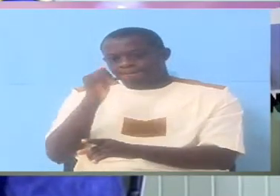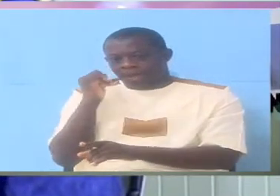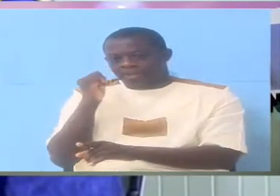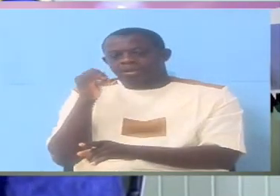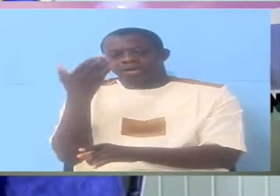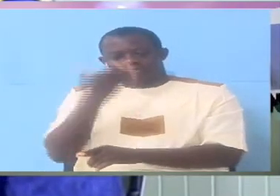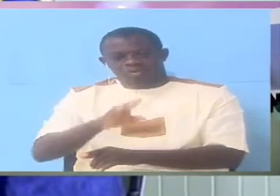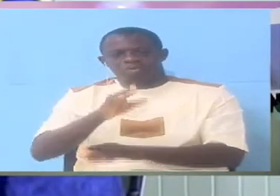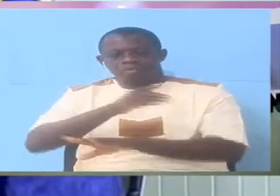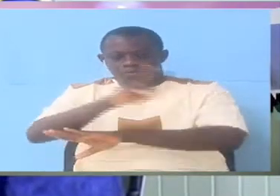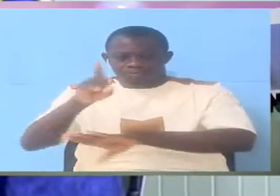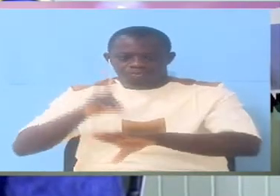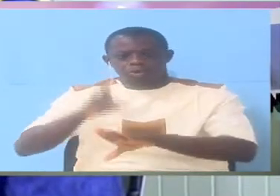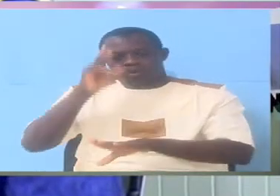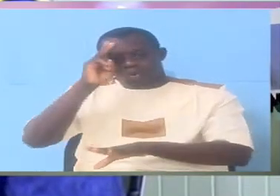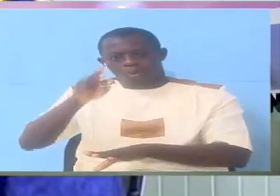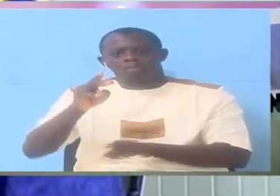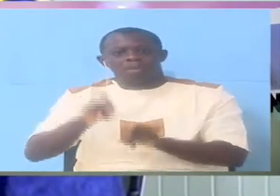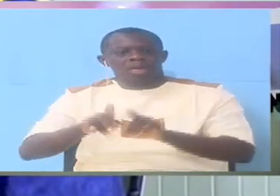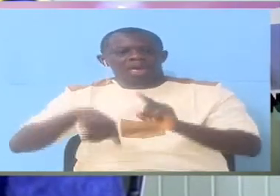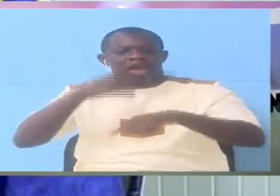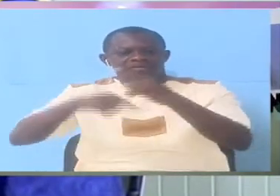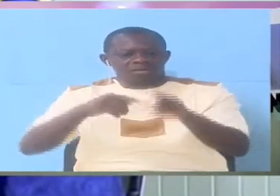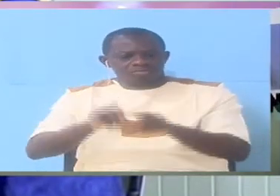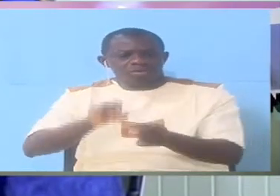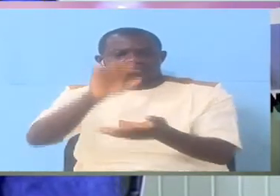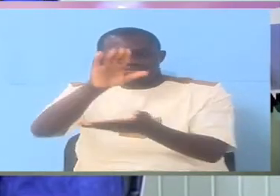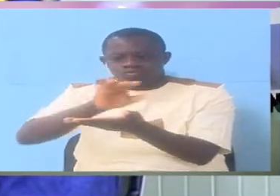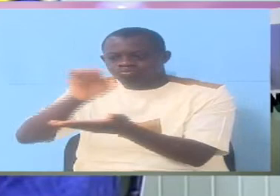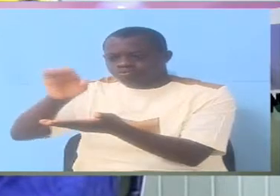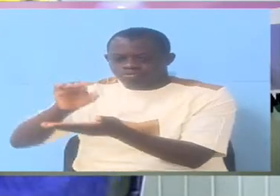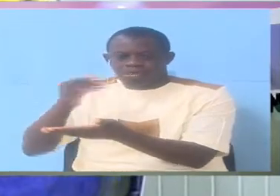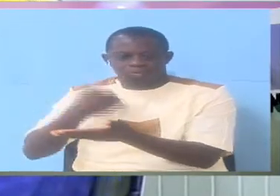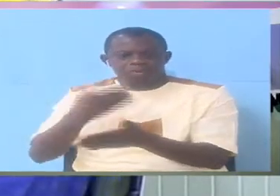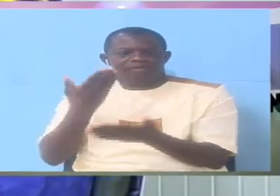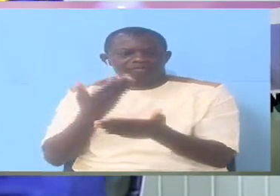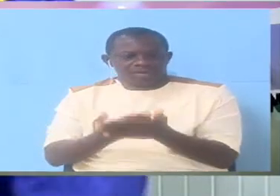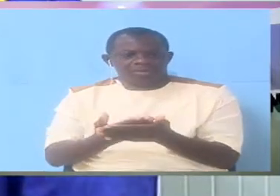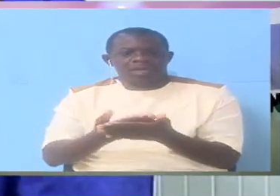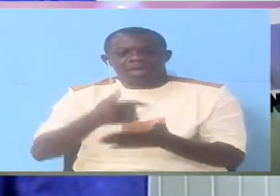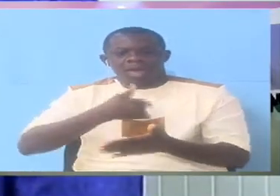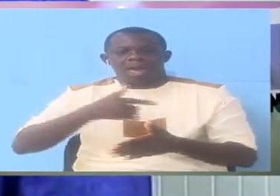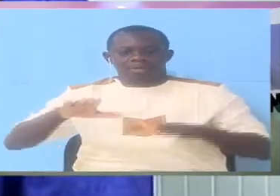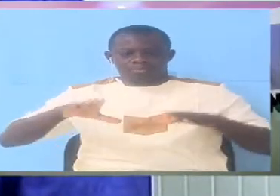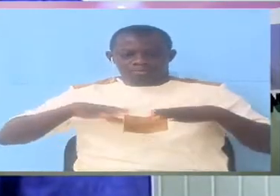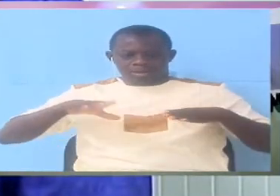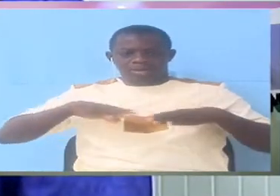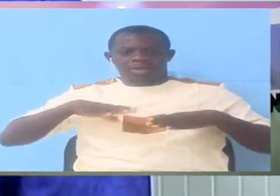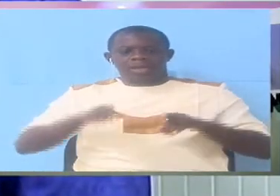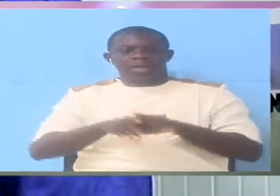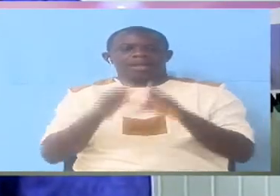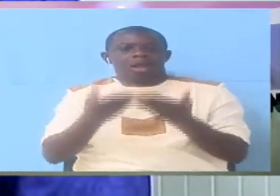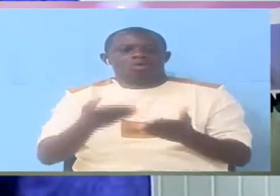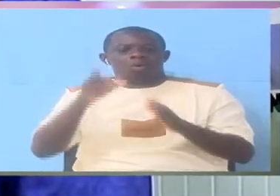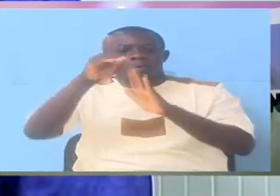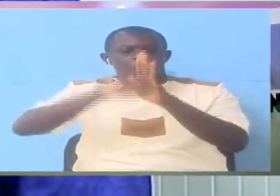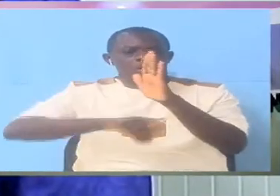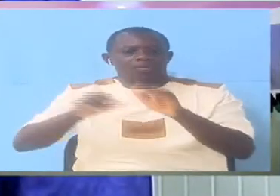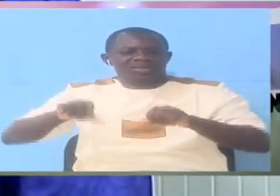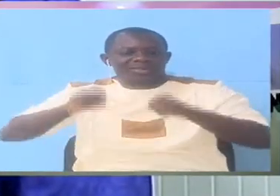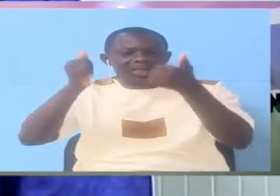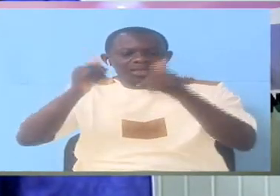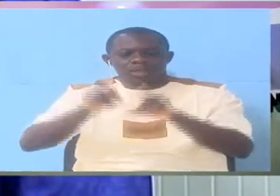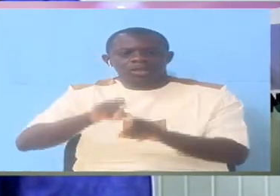pareda. So after I took people and I was ready, then program will start at July 22nd Square. The